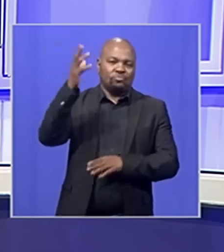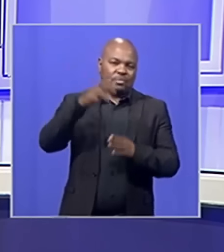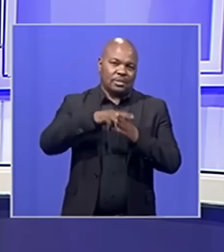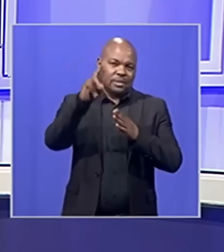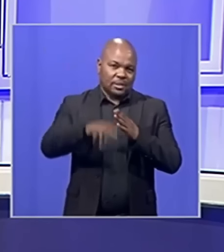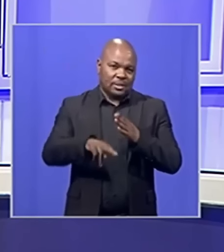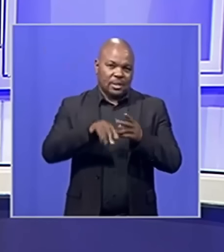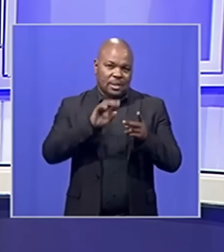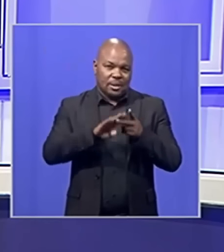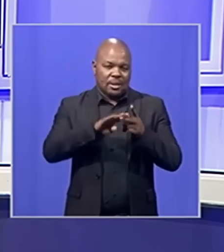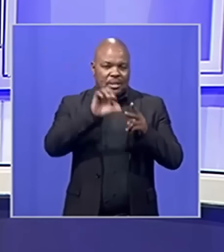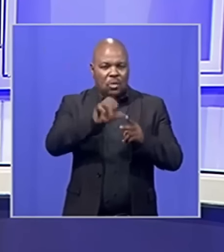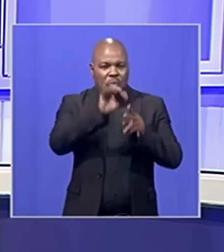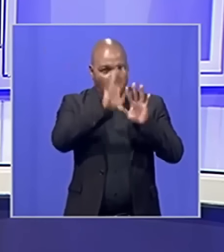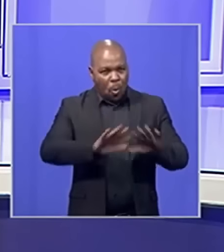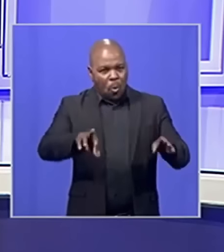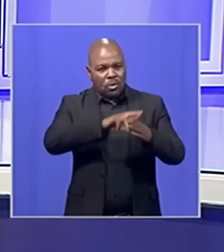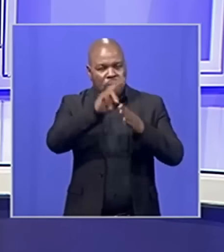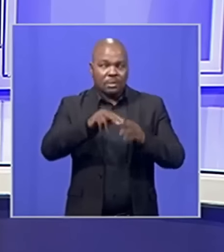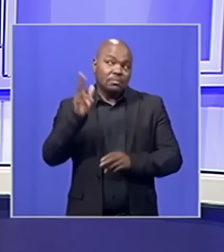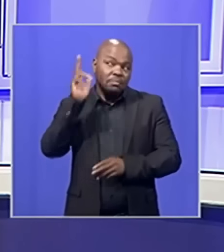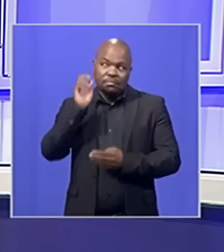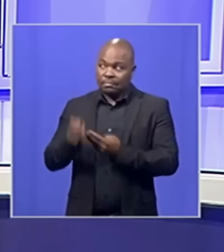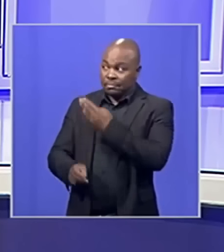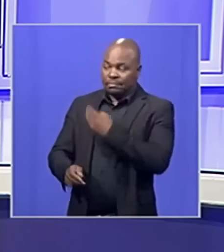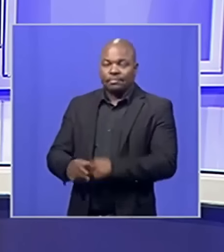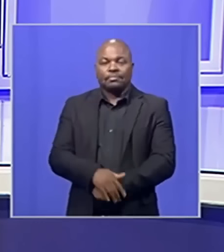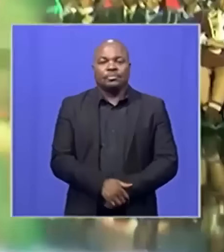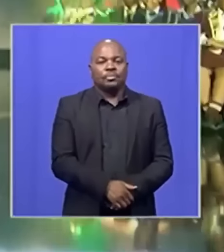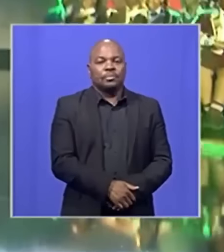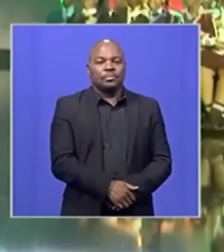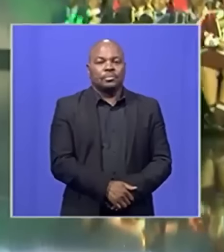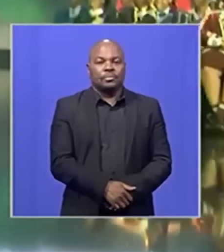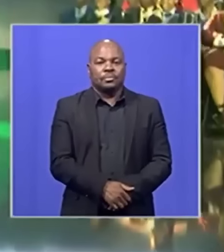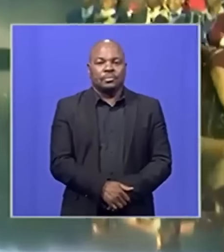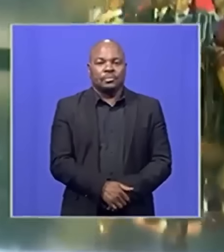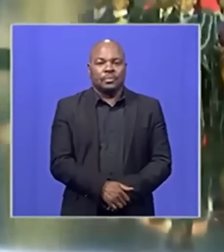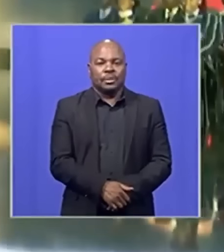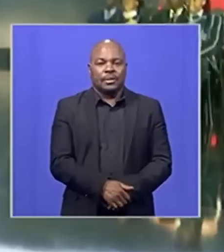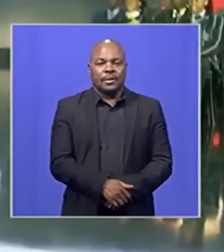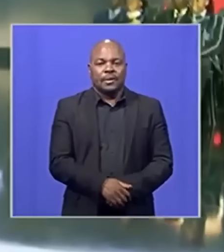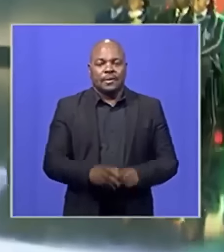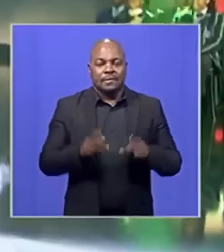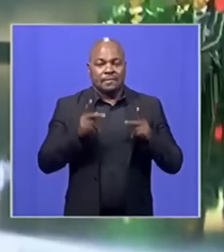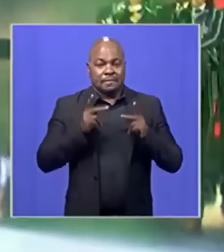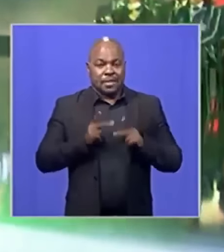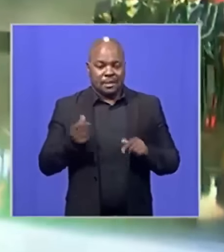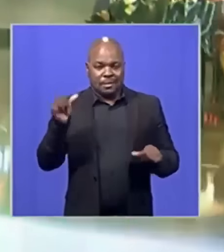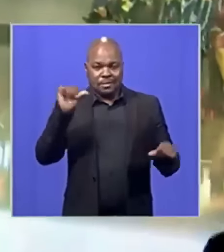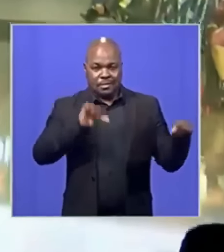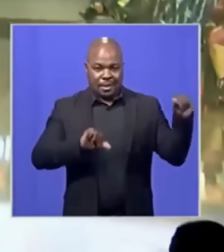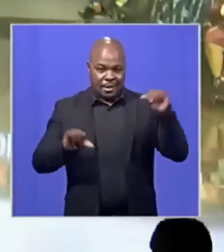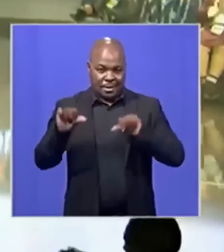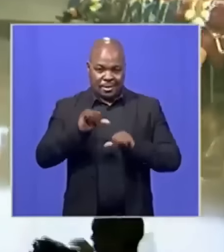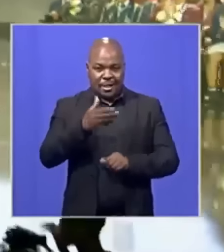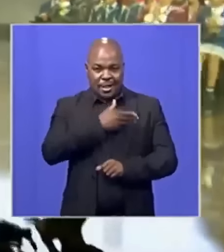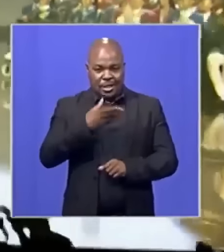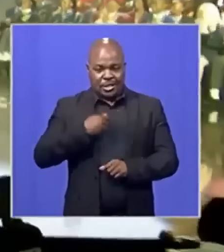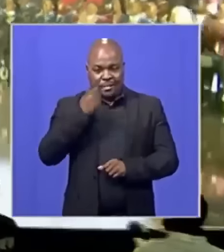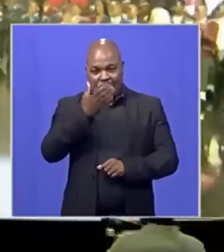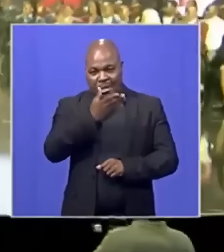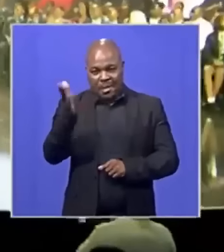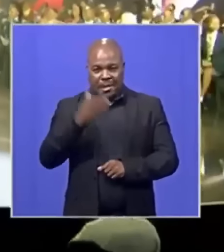go akaretša naga ka bophara a re hlwaeng tsebe. And this is for physical science, ladies and gentlemen. Well done to